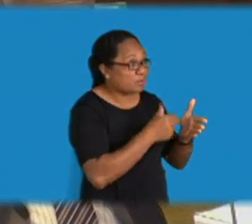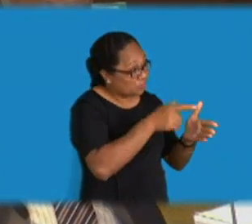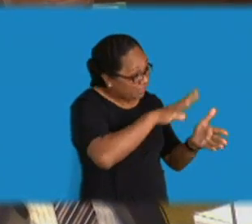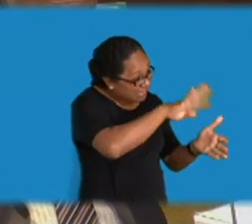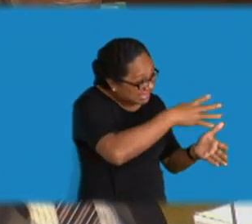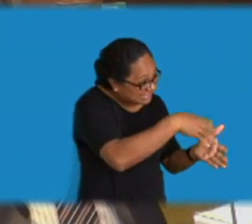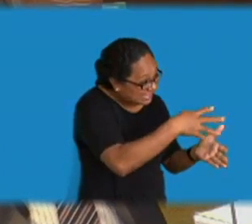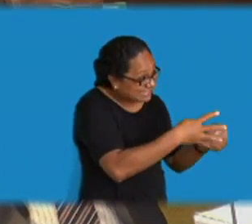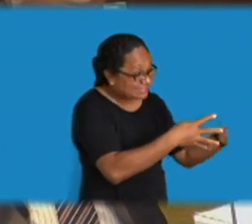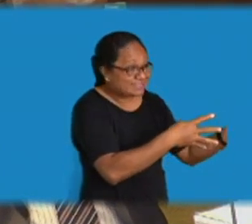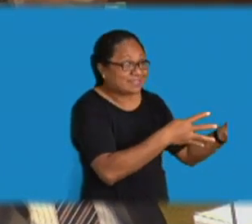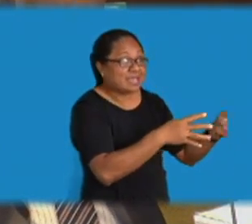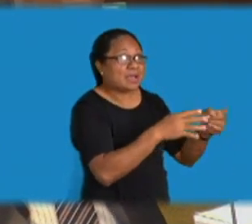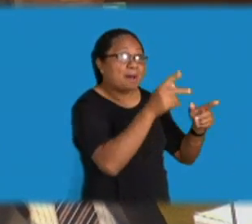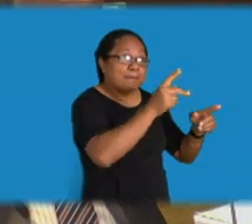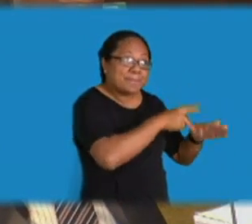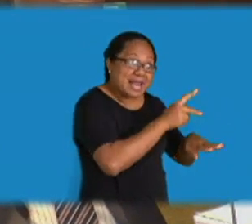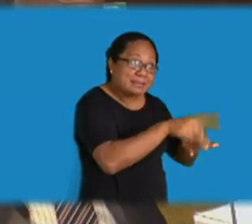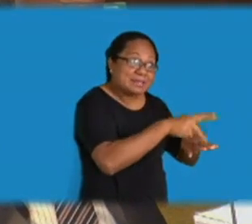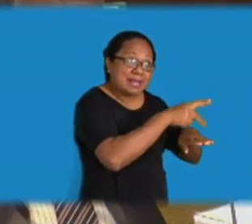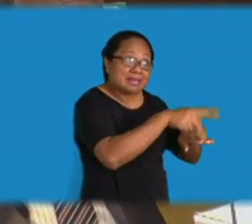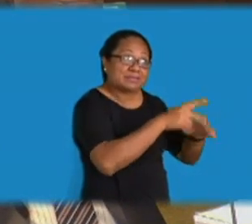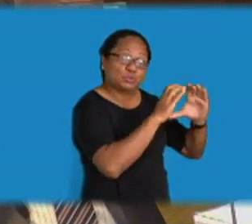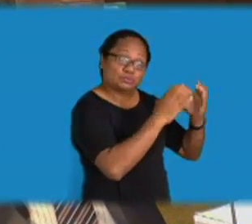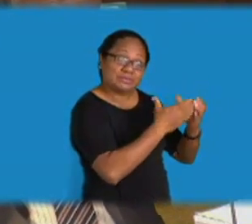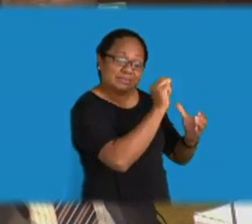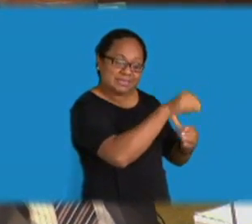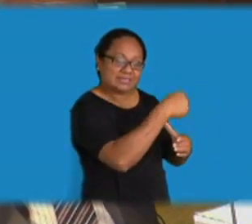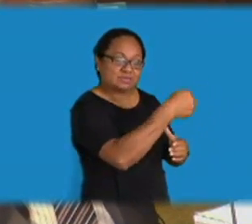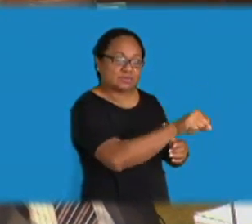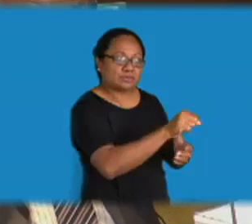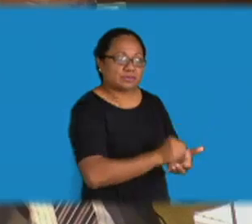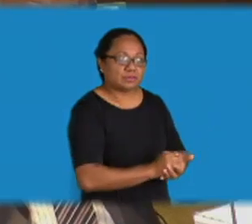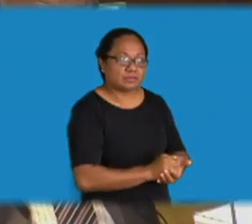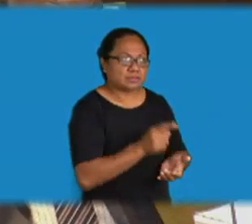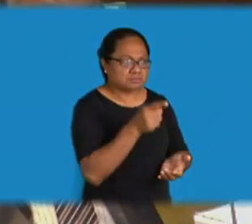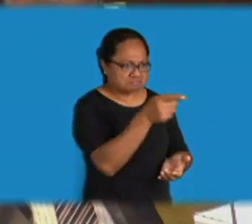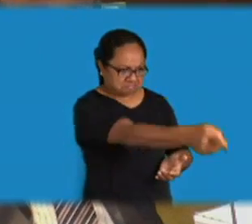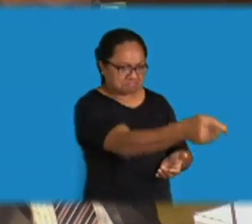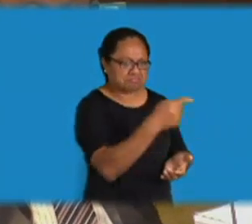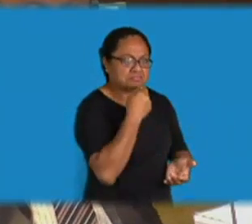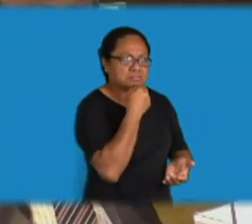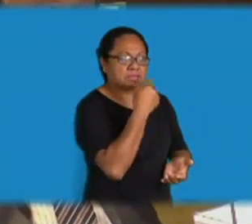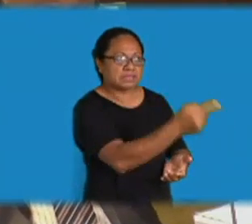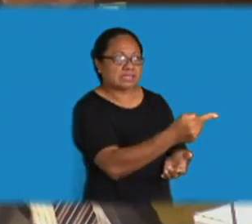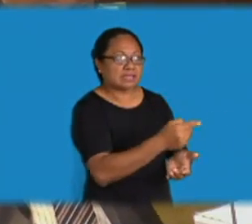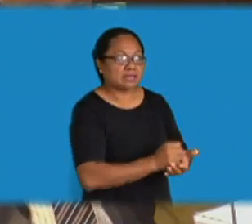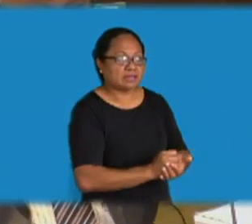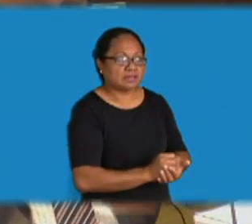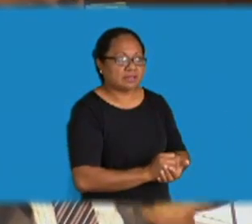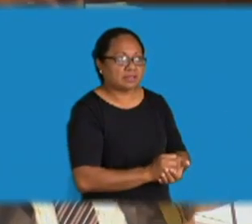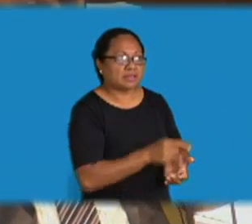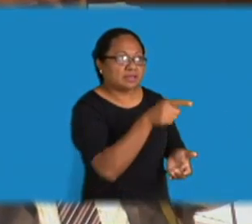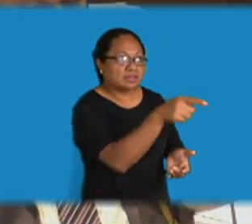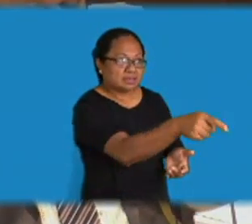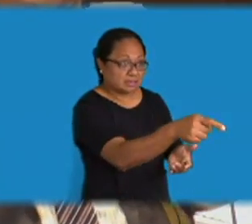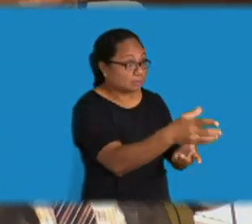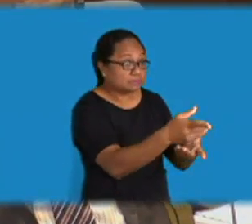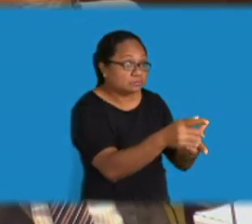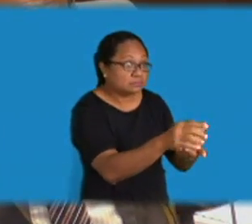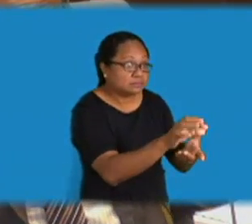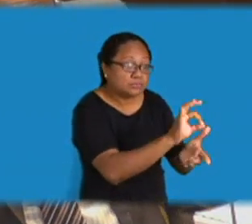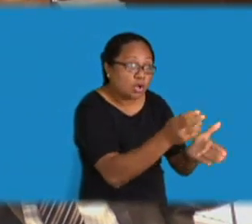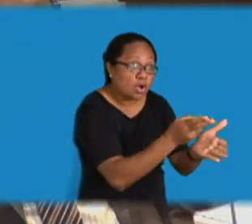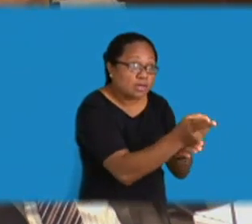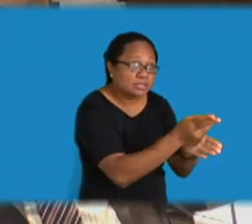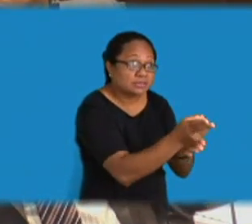Committee or not. Are they somehow the other saying that Honorable Prasad's report lacks the level of credibility that apparently